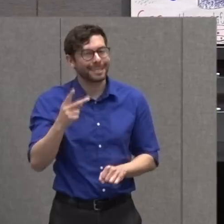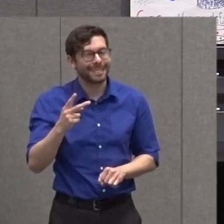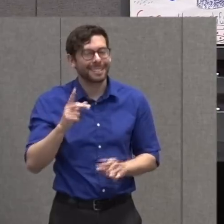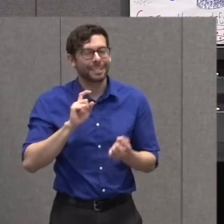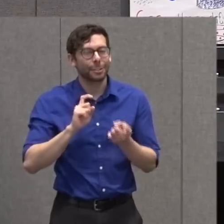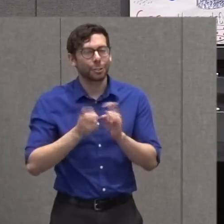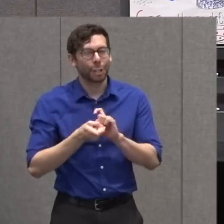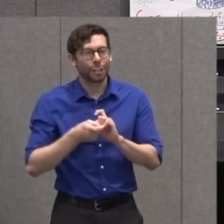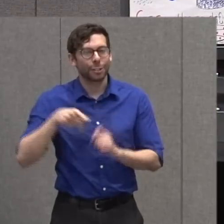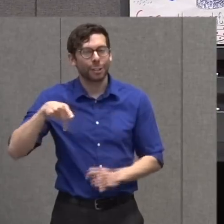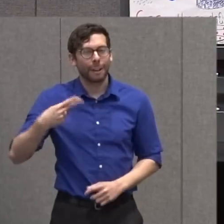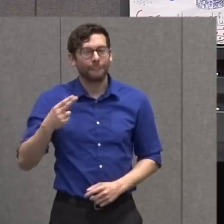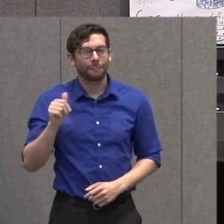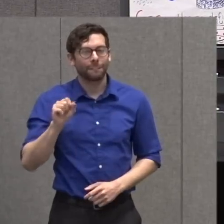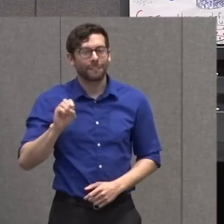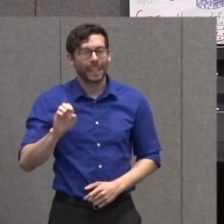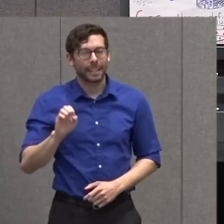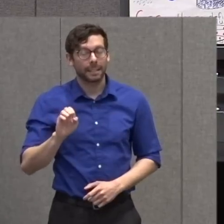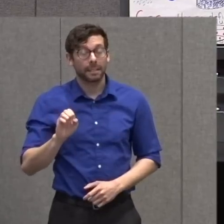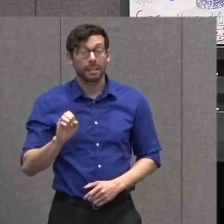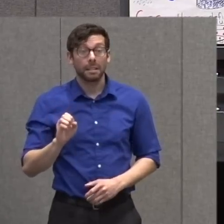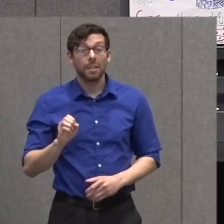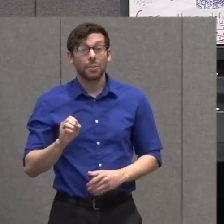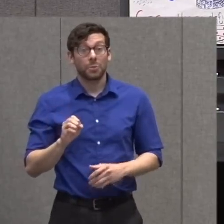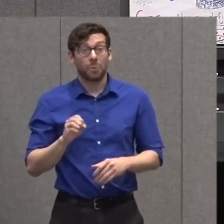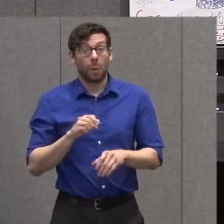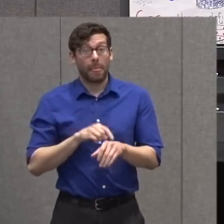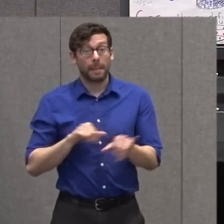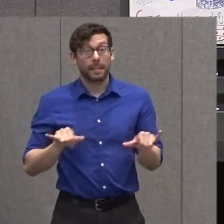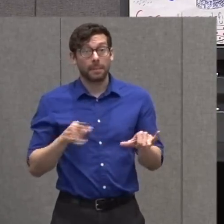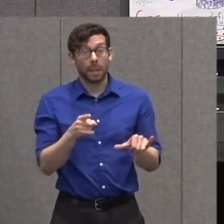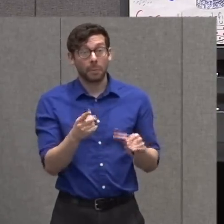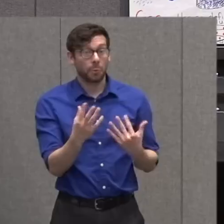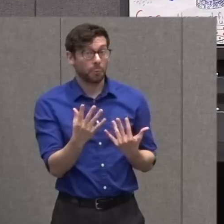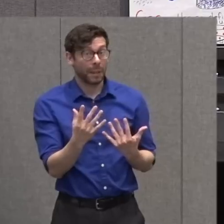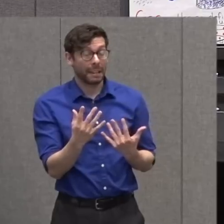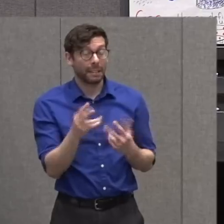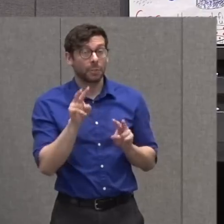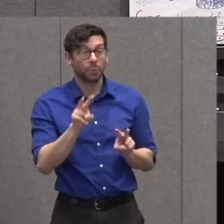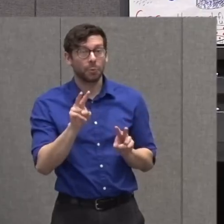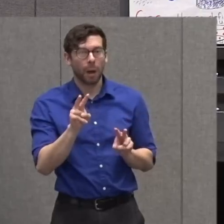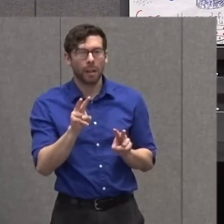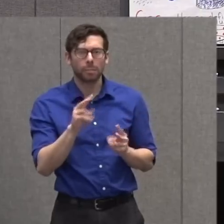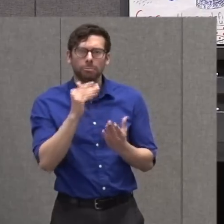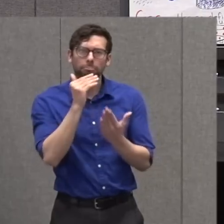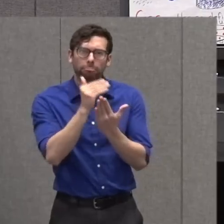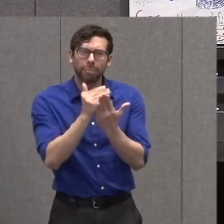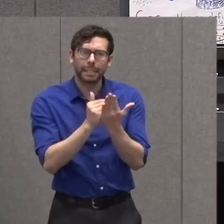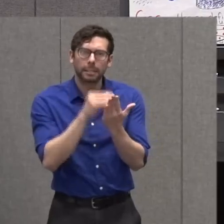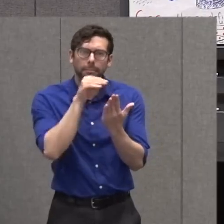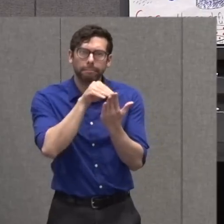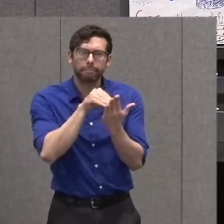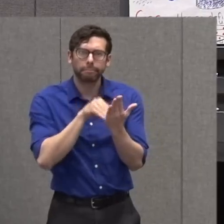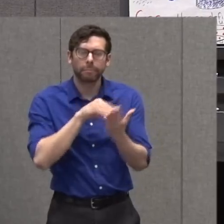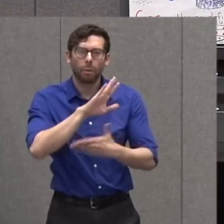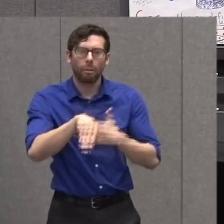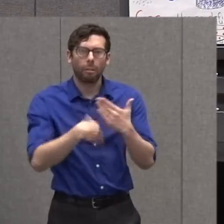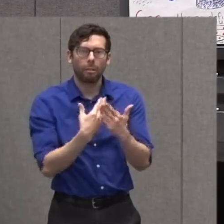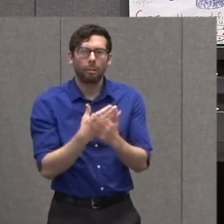I should say, make a list of all the solids you can find, all the liquids you can find, and all of the